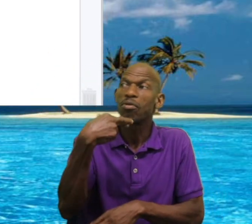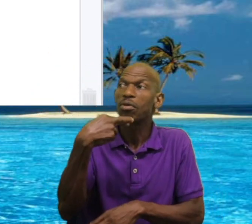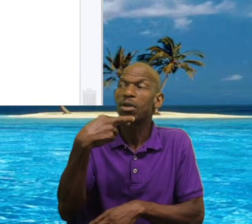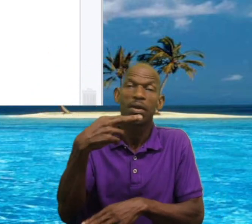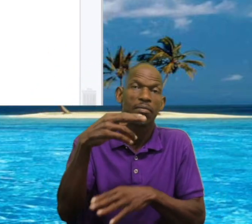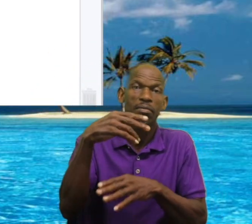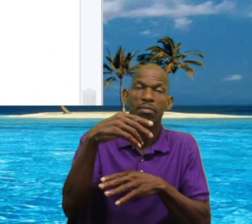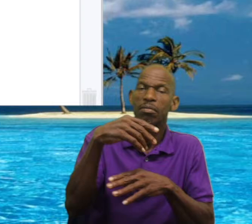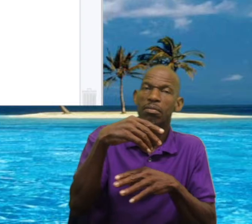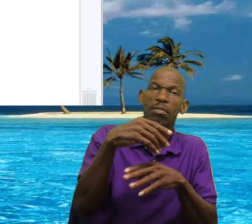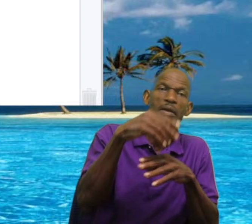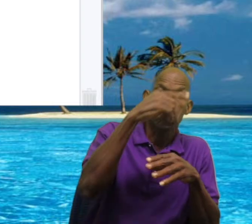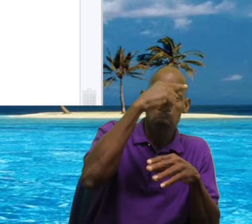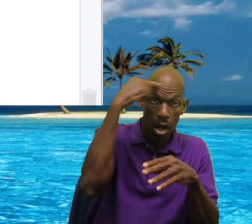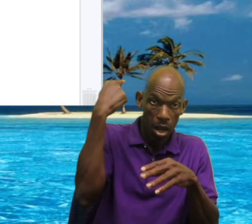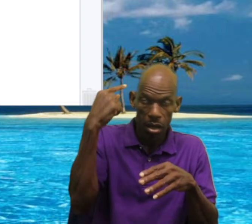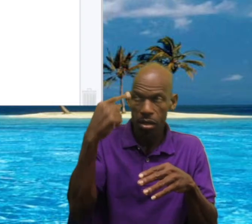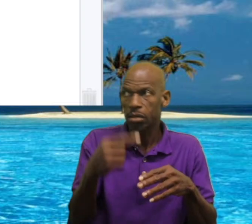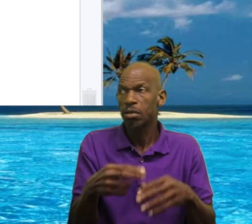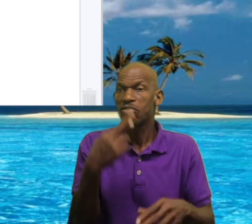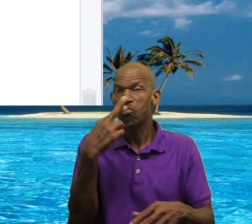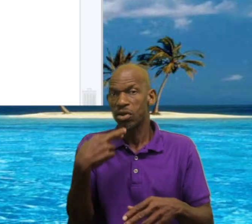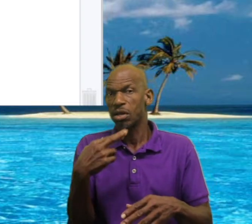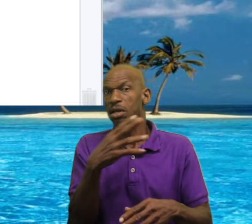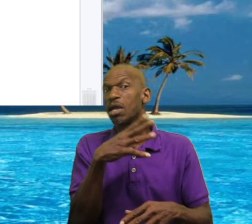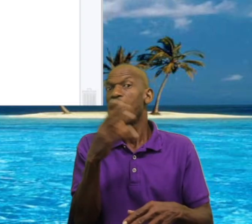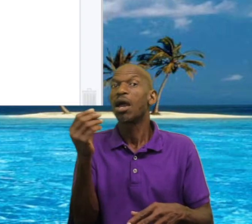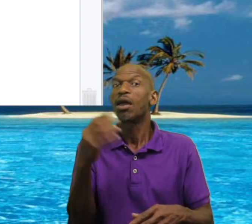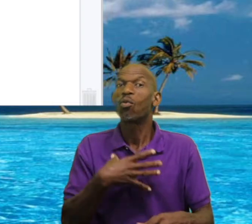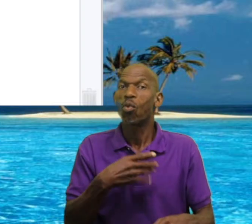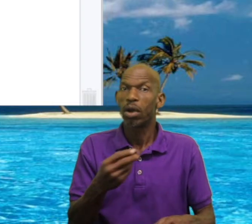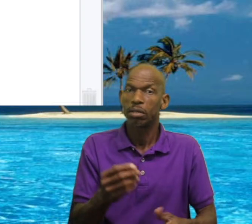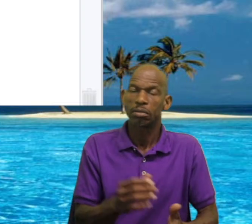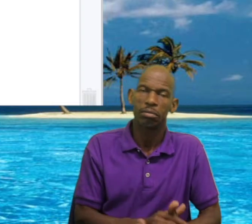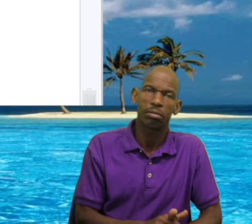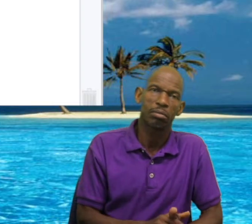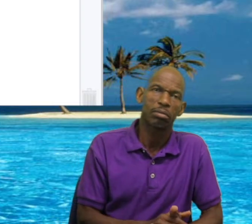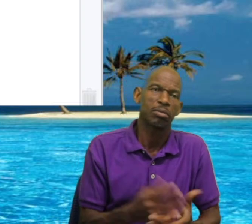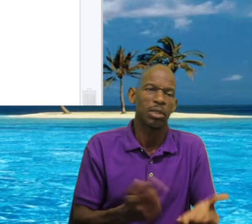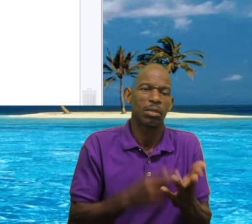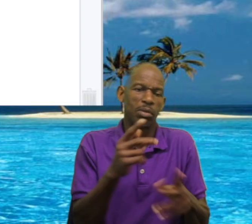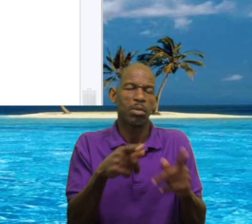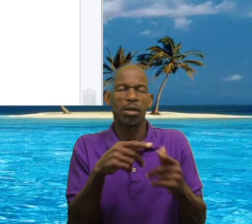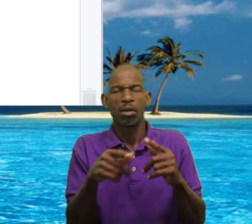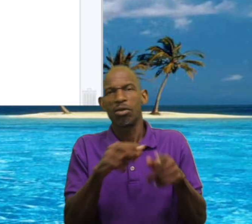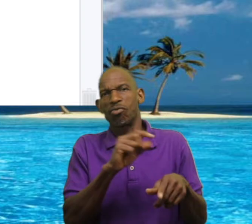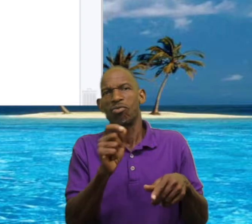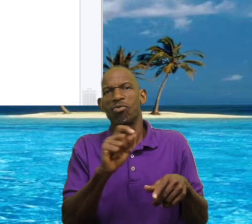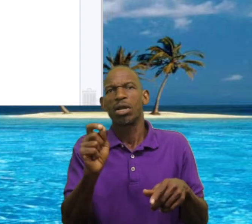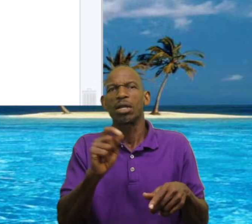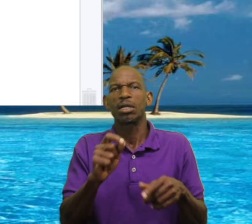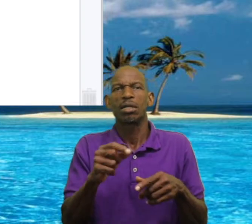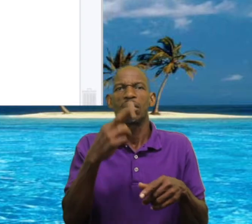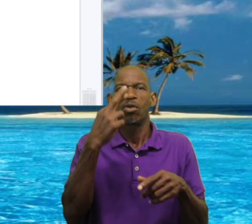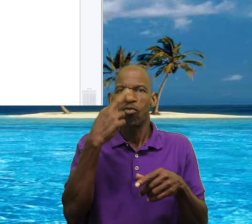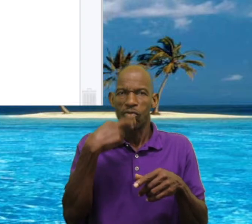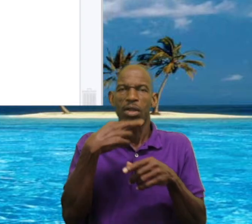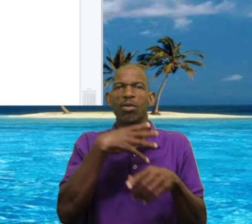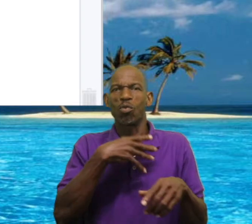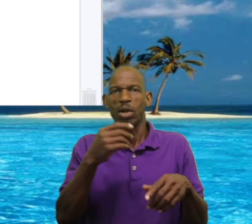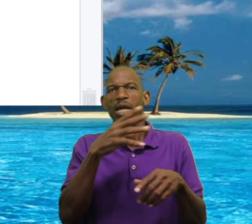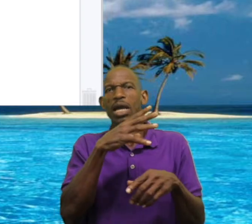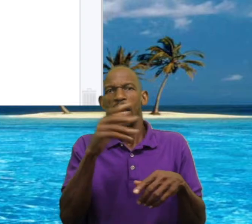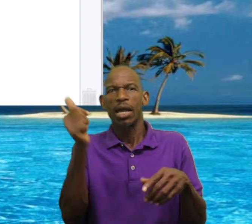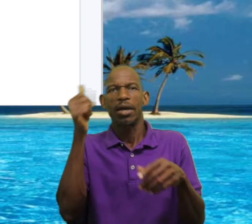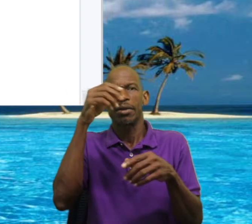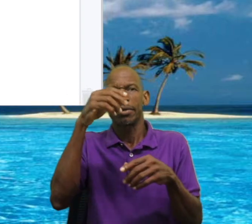All right, so we join all these colors by using and. So adjectives.